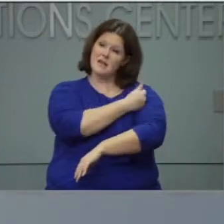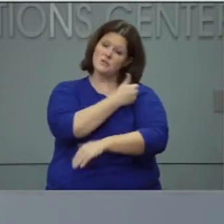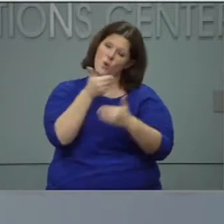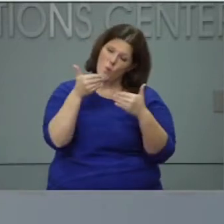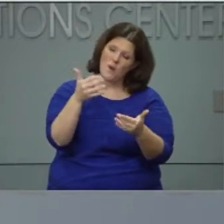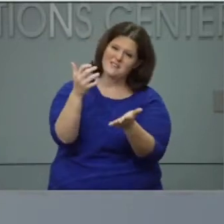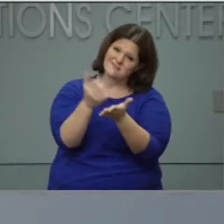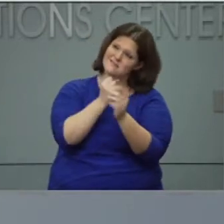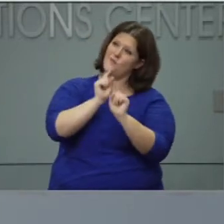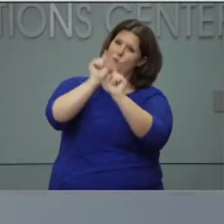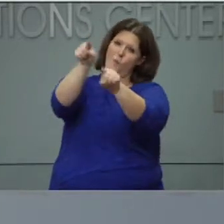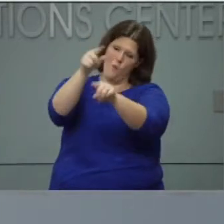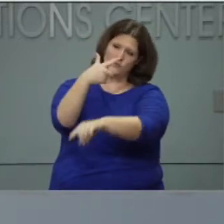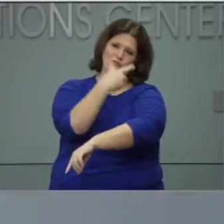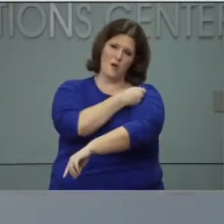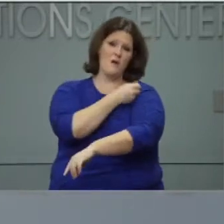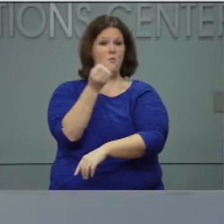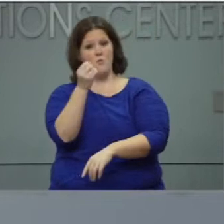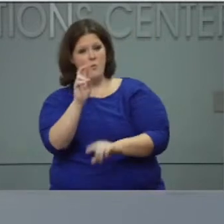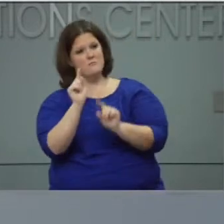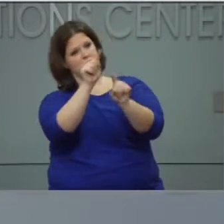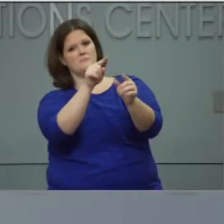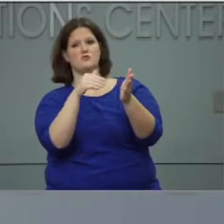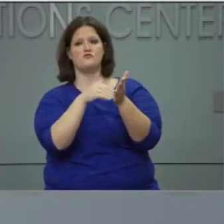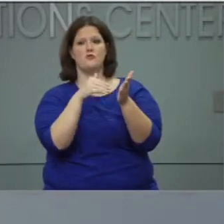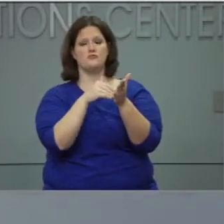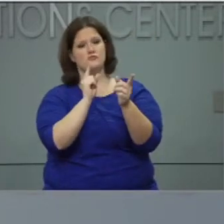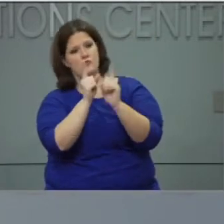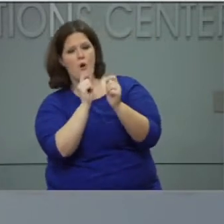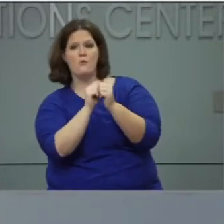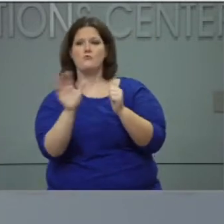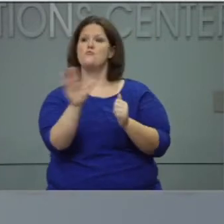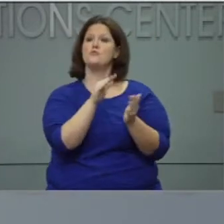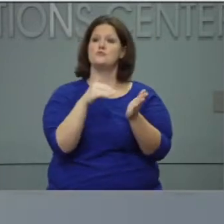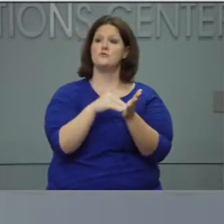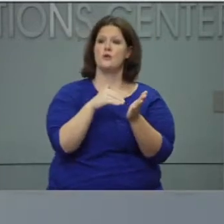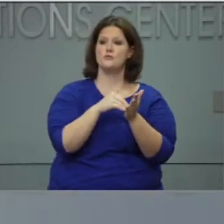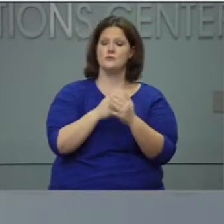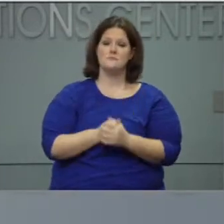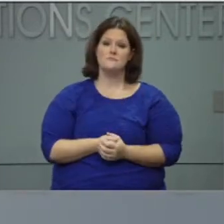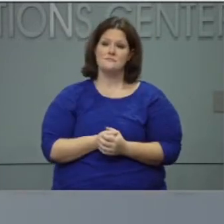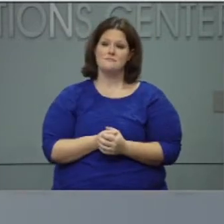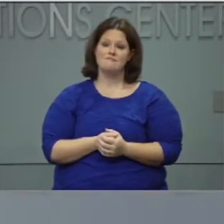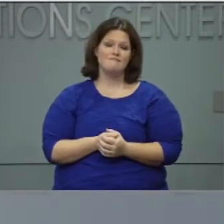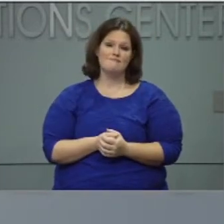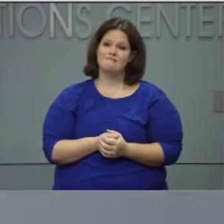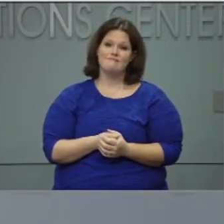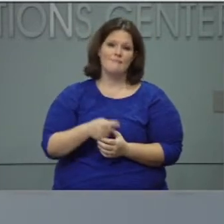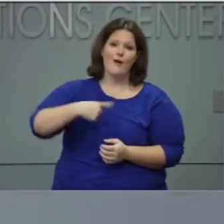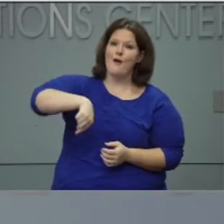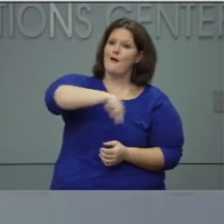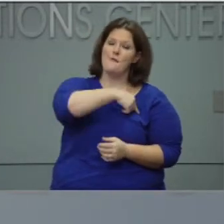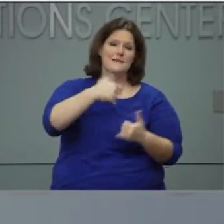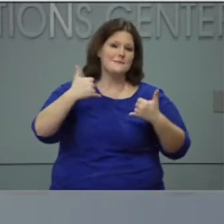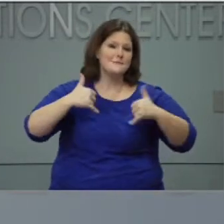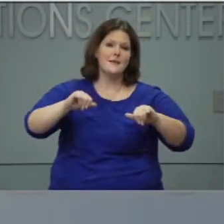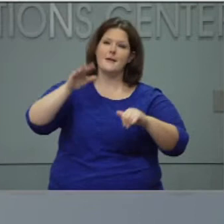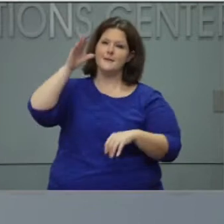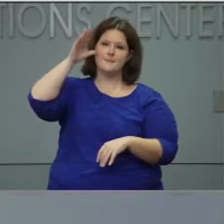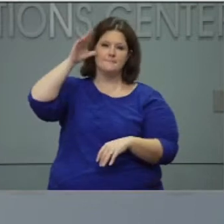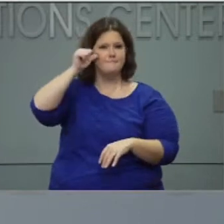today. And throughout it all, never lose sight of our North Carolina resilient